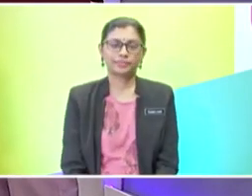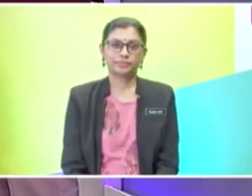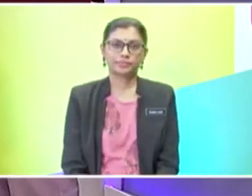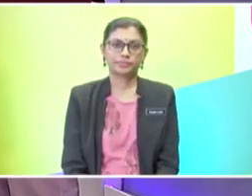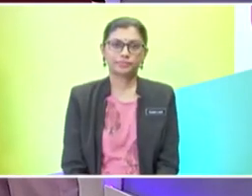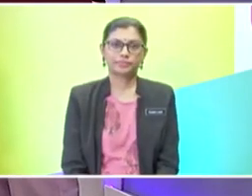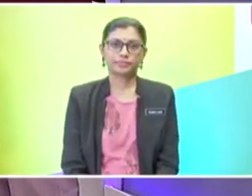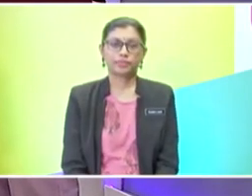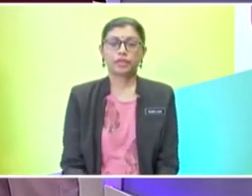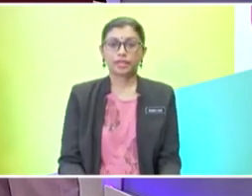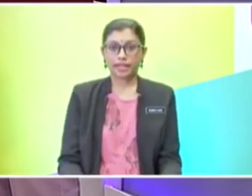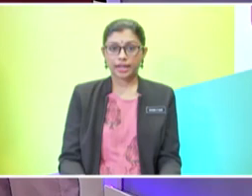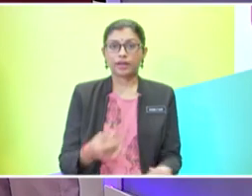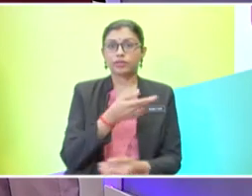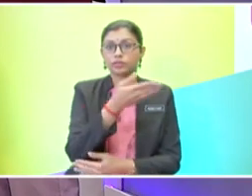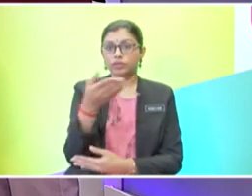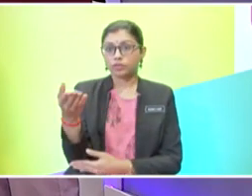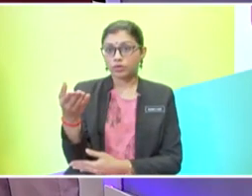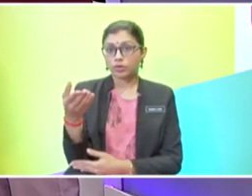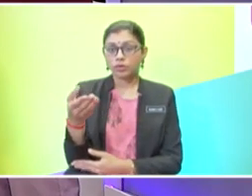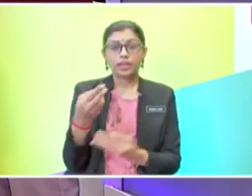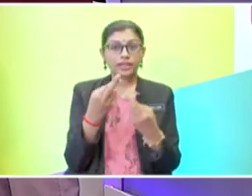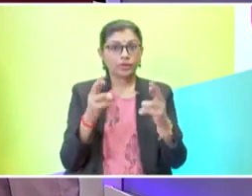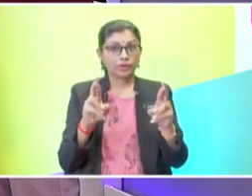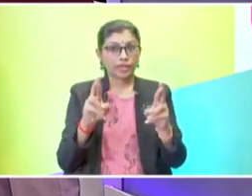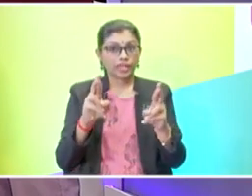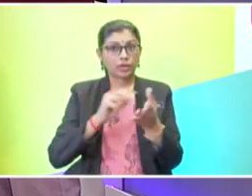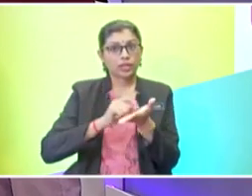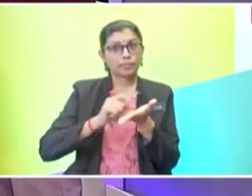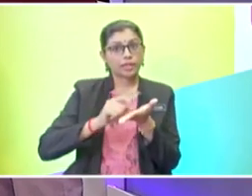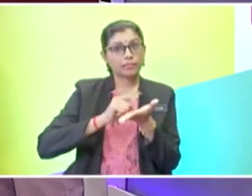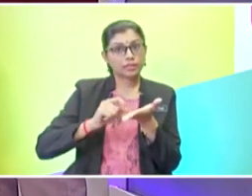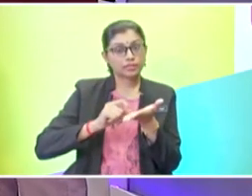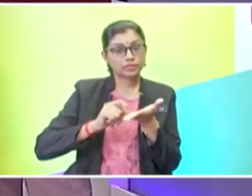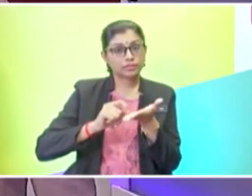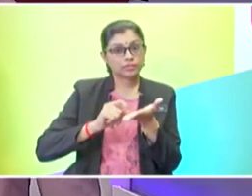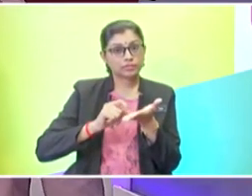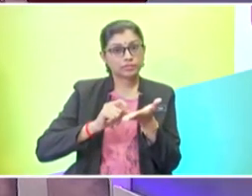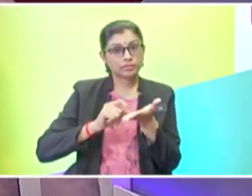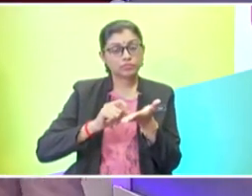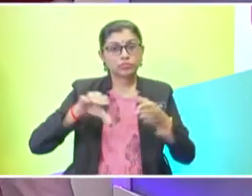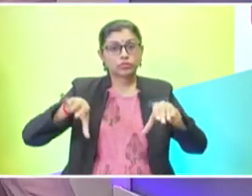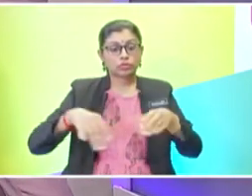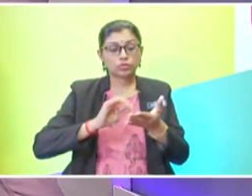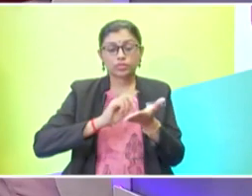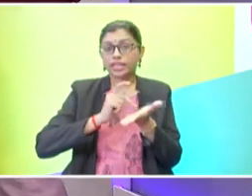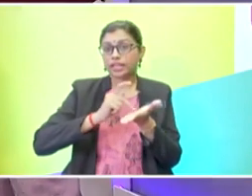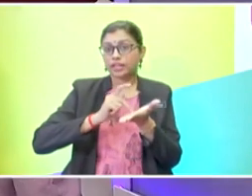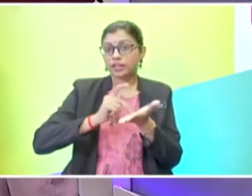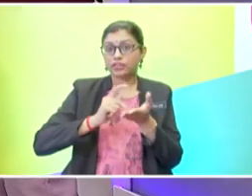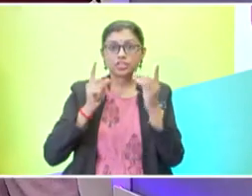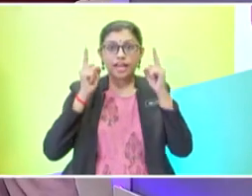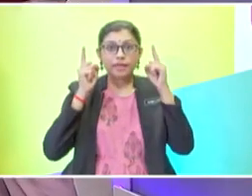you help me to fill the blanks here to find the cost price, selling price, or either profit or loss? Okay, sure, can. So the first one here we have